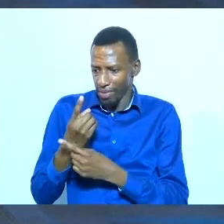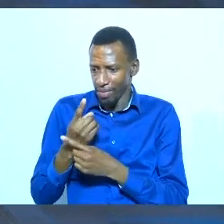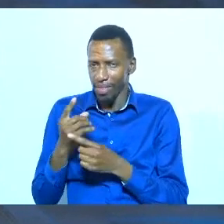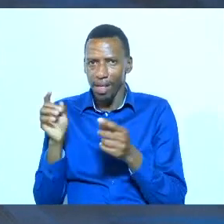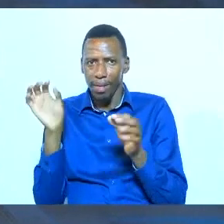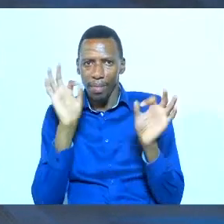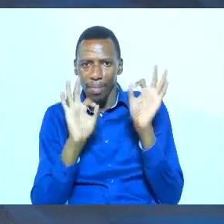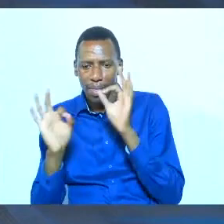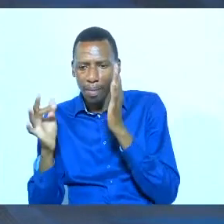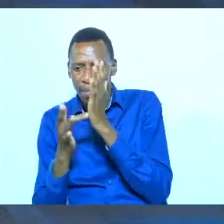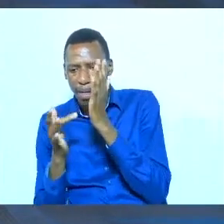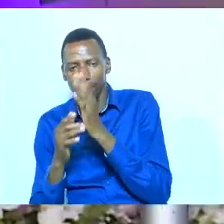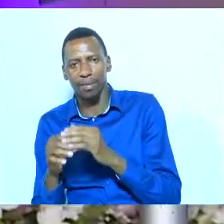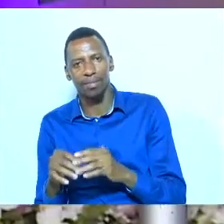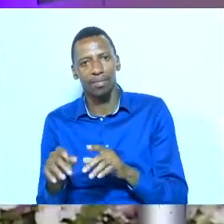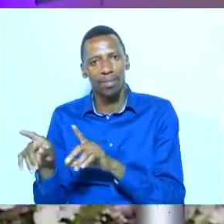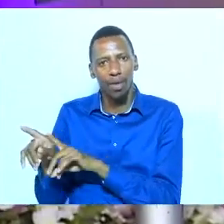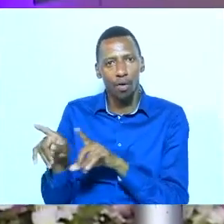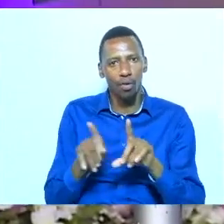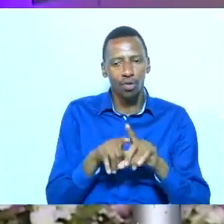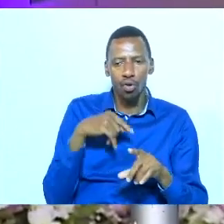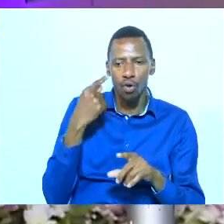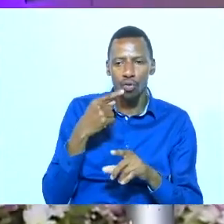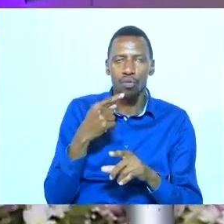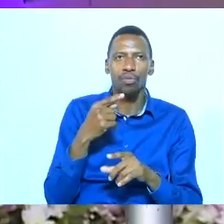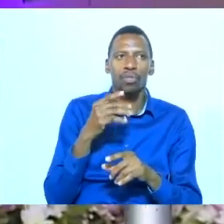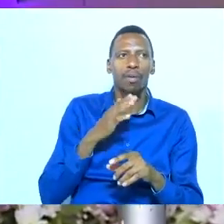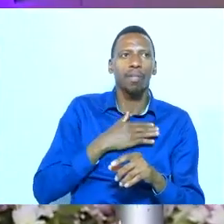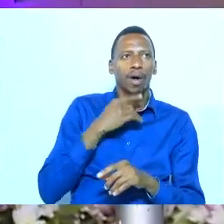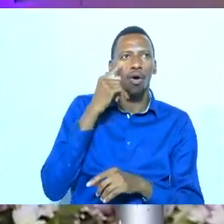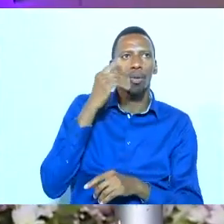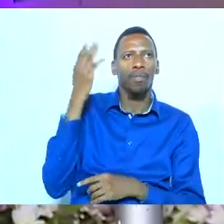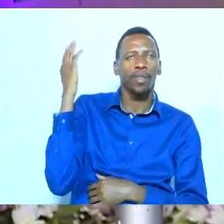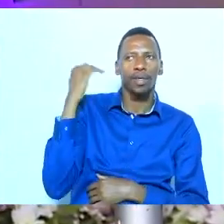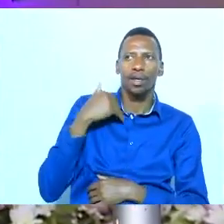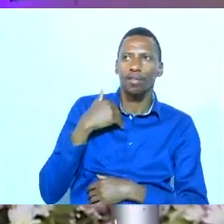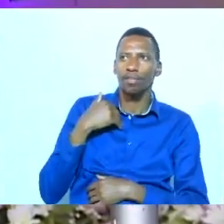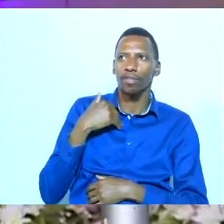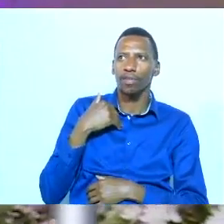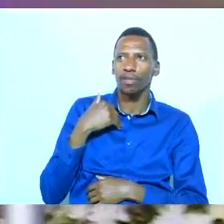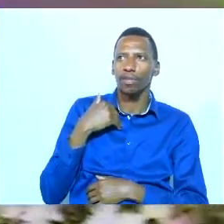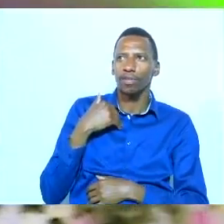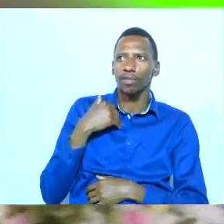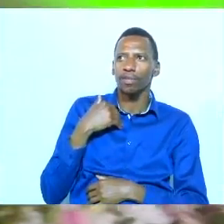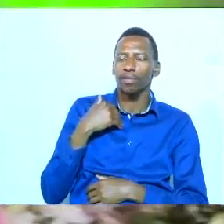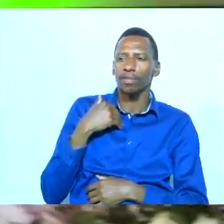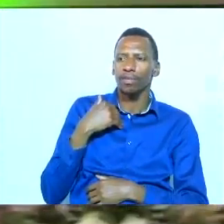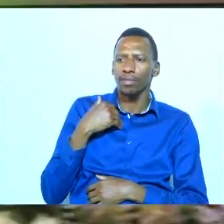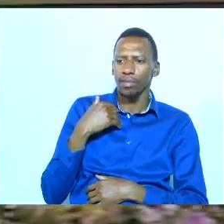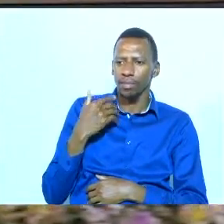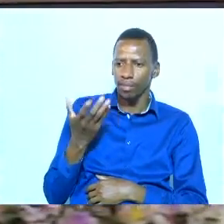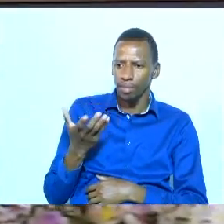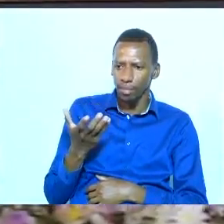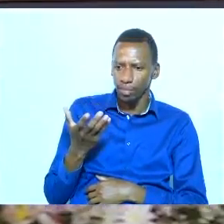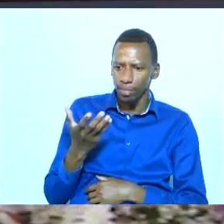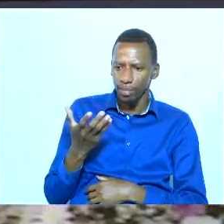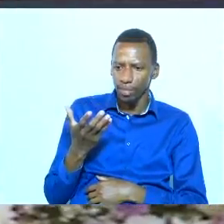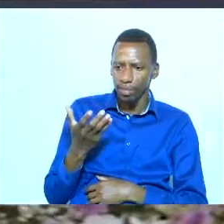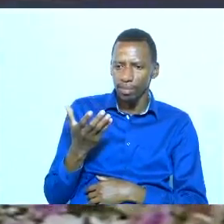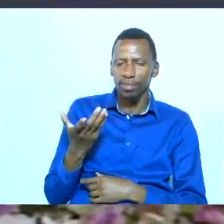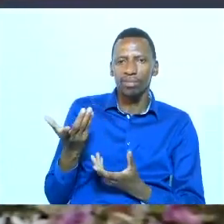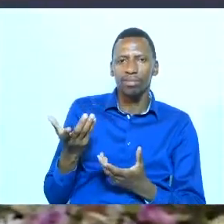Even those who are selling, back home, we have those are calling matching guys. In Swahili, we call them